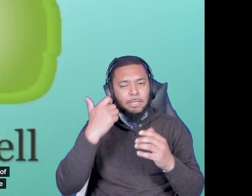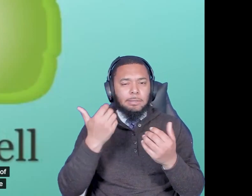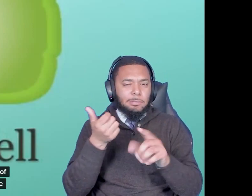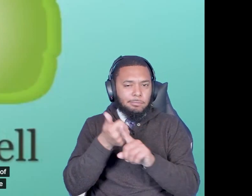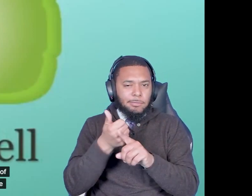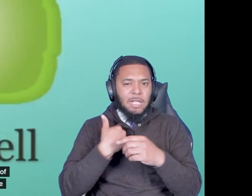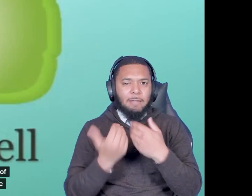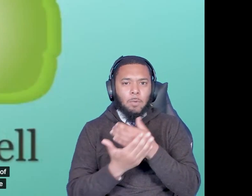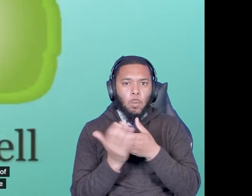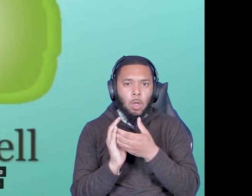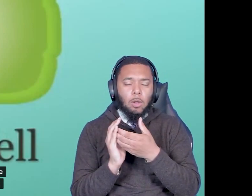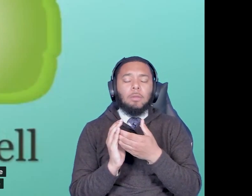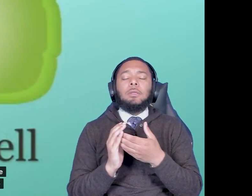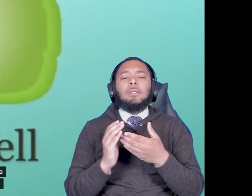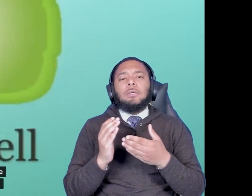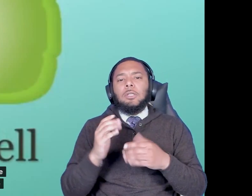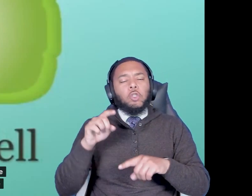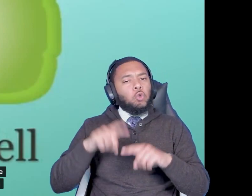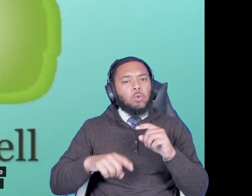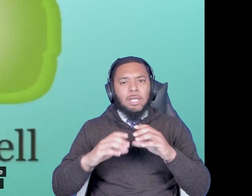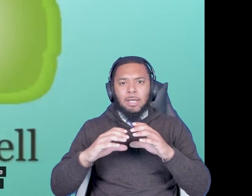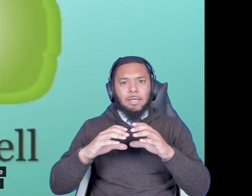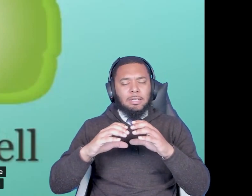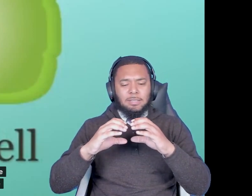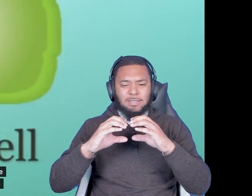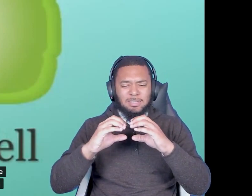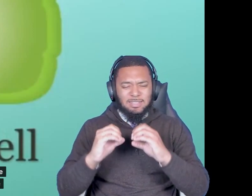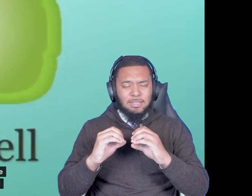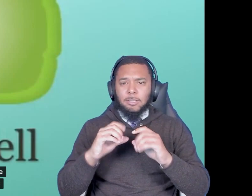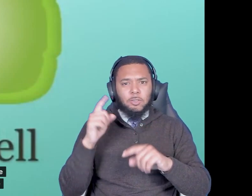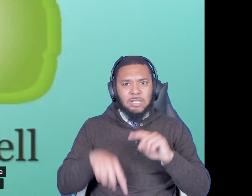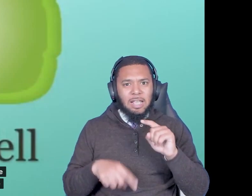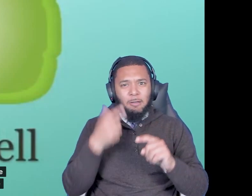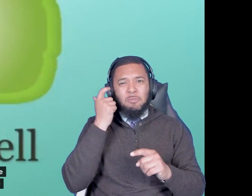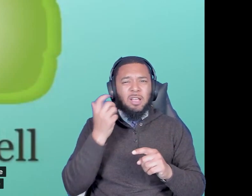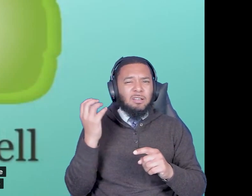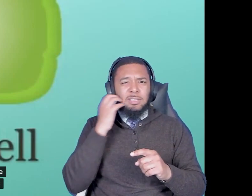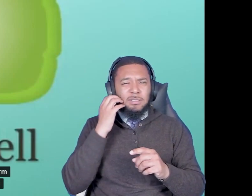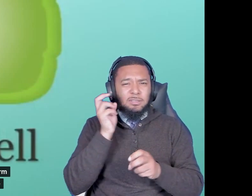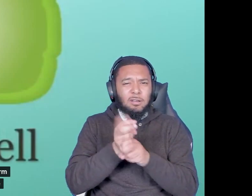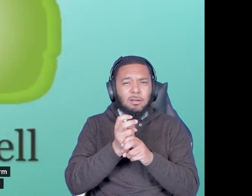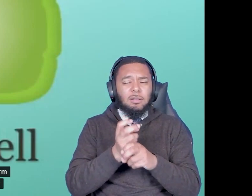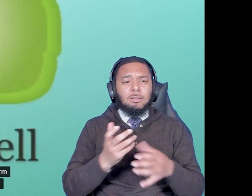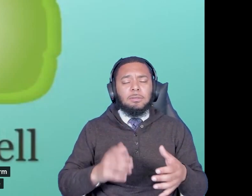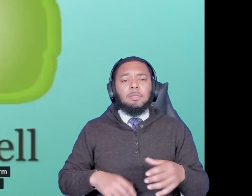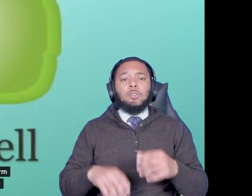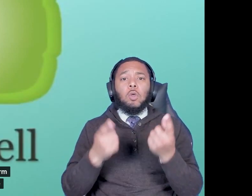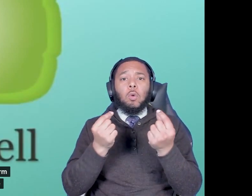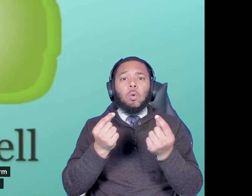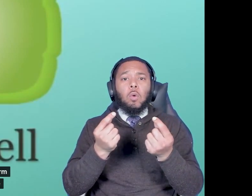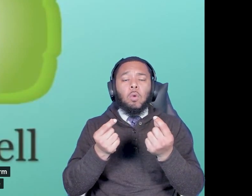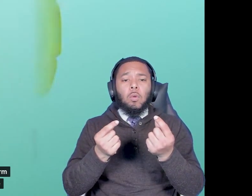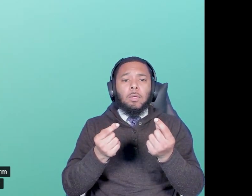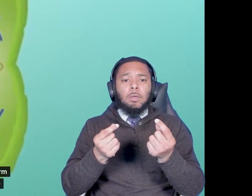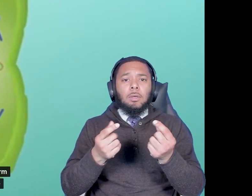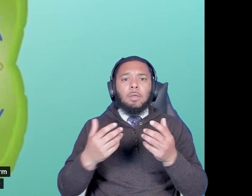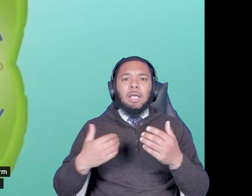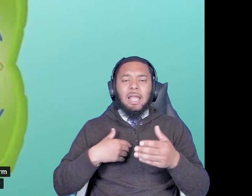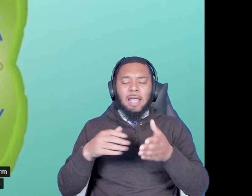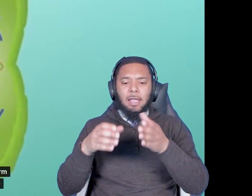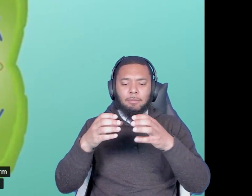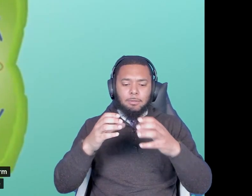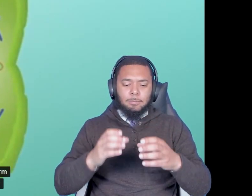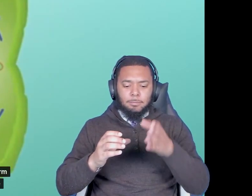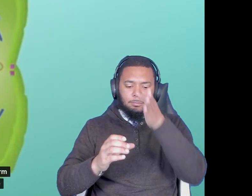wall, we're not going to be able to pinch the cell apart because the cell wall is too rigid. So what we're going to do instead is we're going to form a cell